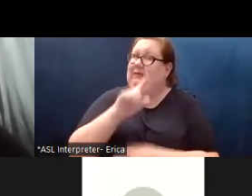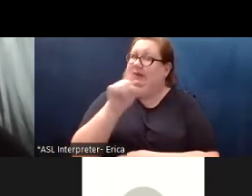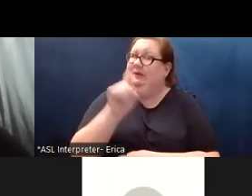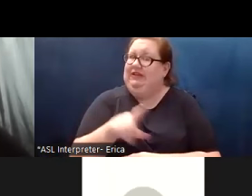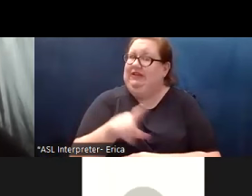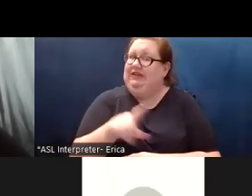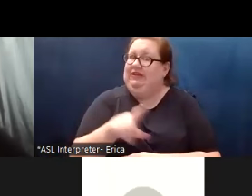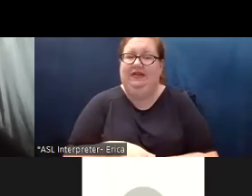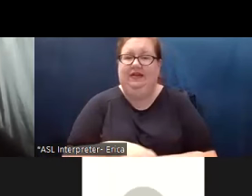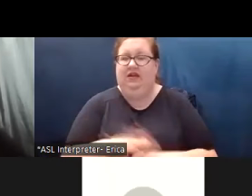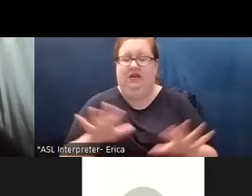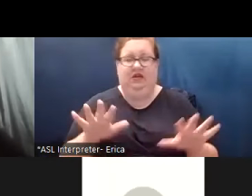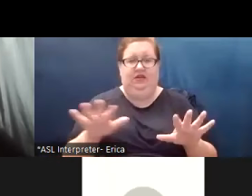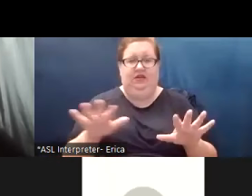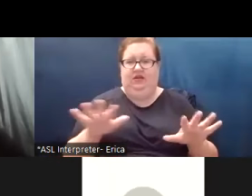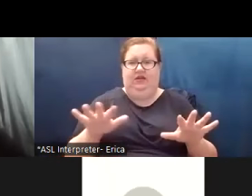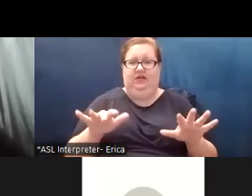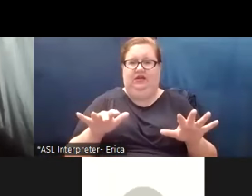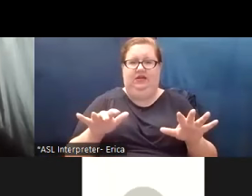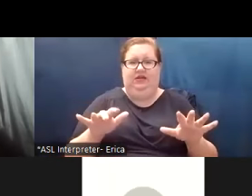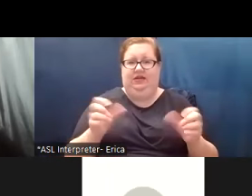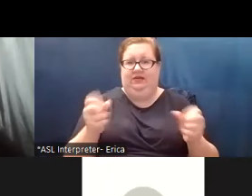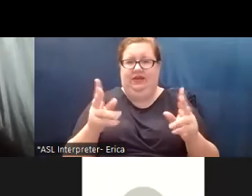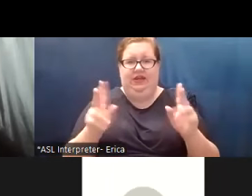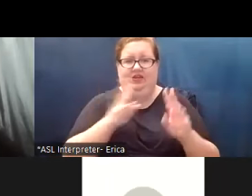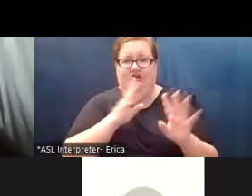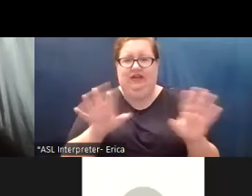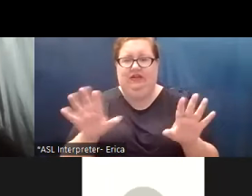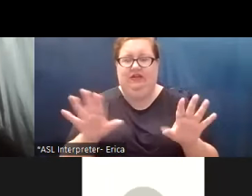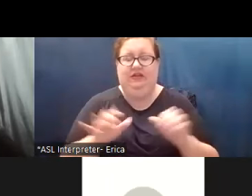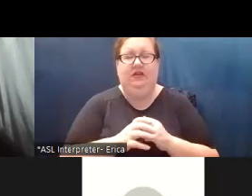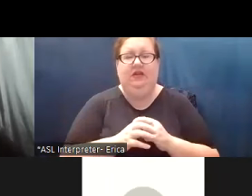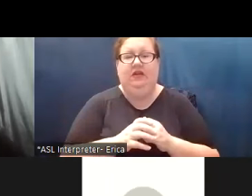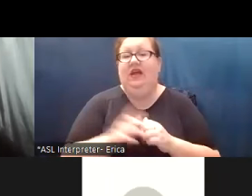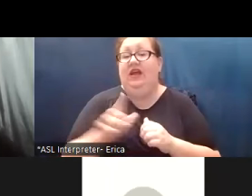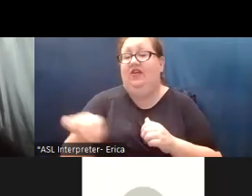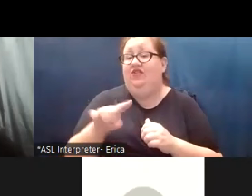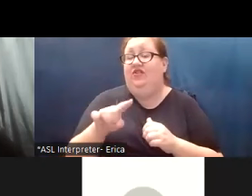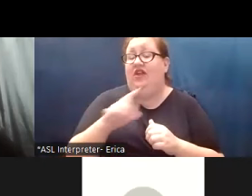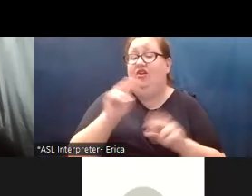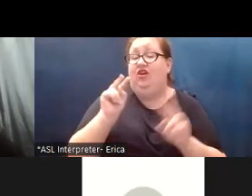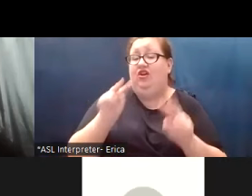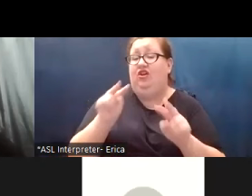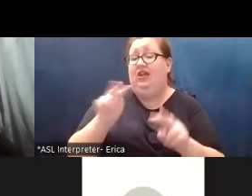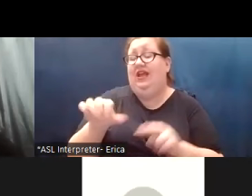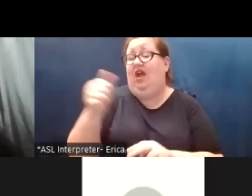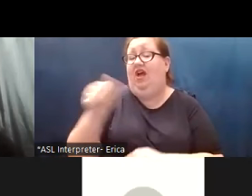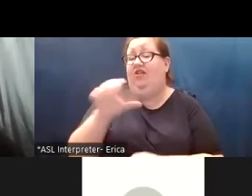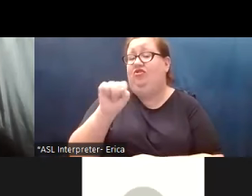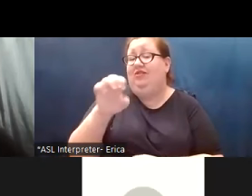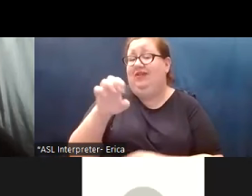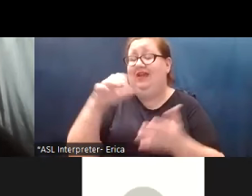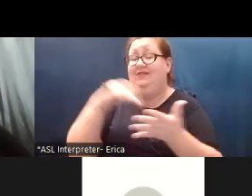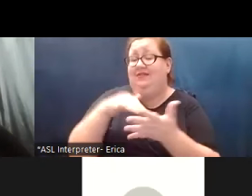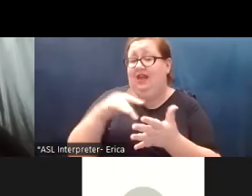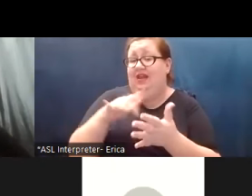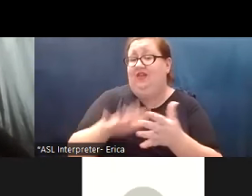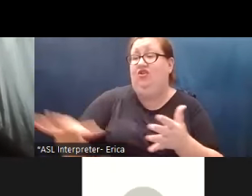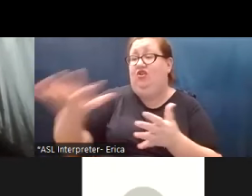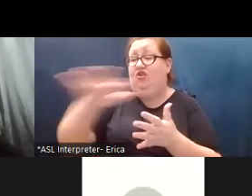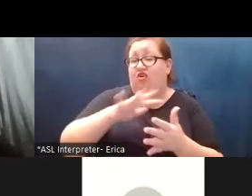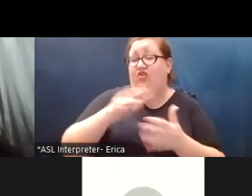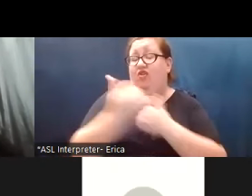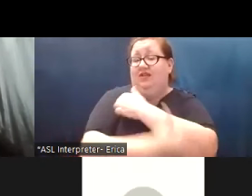with. Part of the Arcadis project, just to finish that, is that they're looking at other case studies from across the country to see what we can learn and